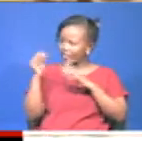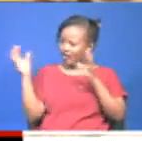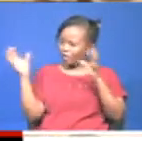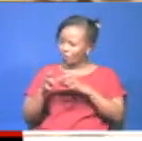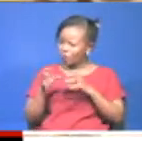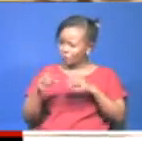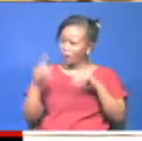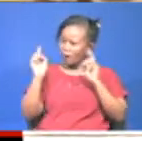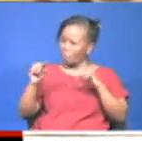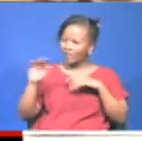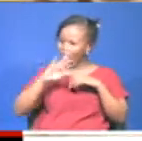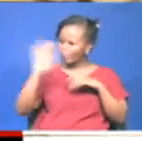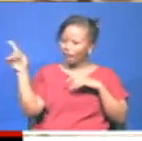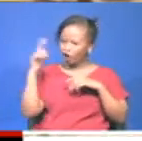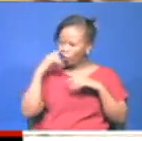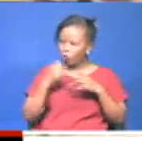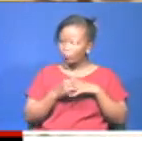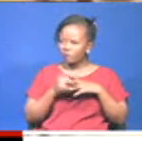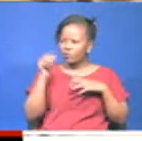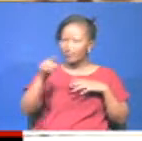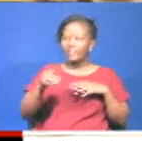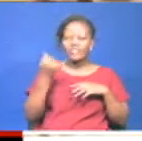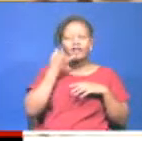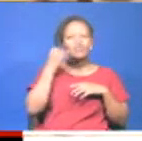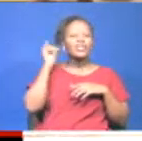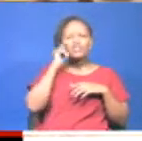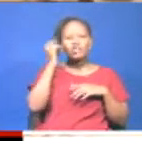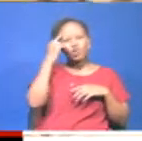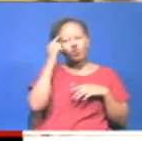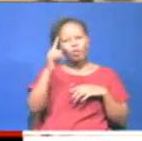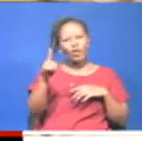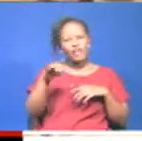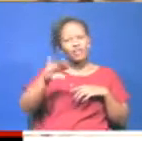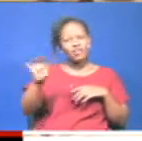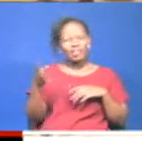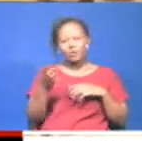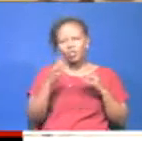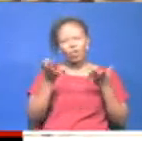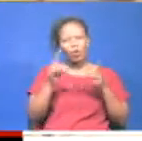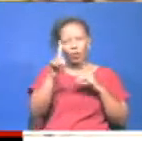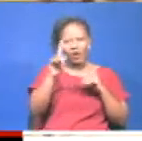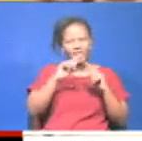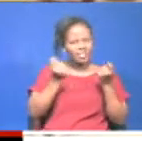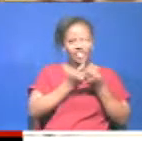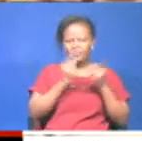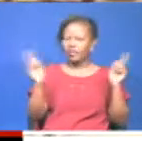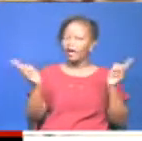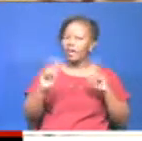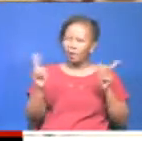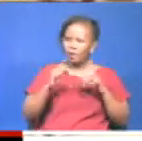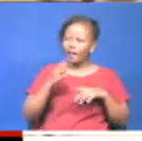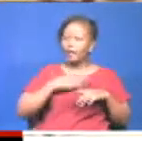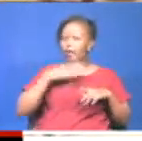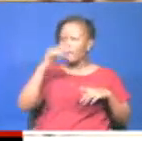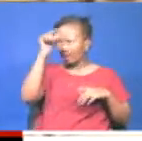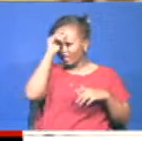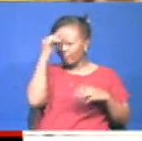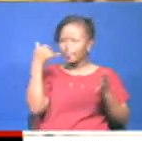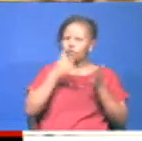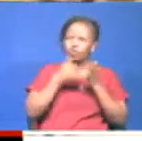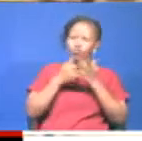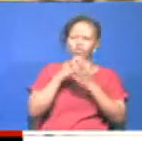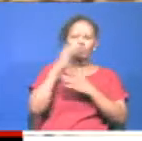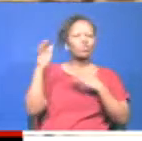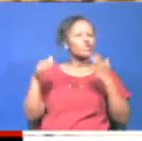Hii kaunti siyo kabila moja. Hii kaunti na makabila we. Serikali yangu itakuwa na Borana, itakuwa na Murule, itakuwa na